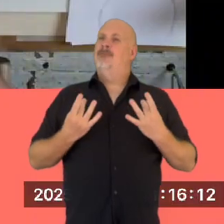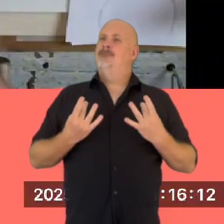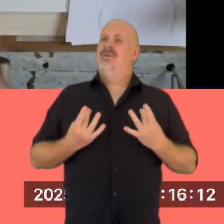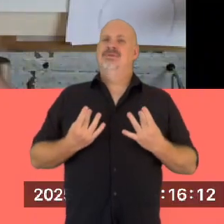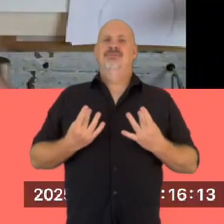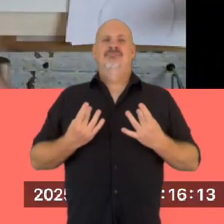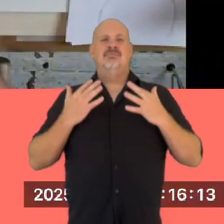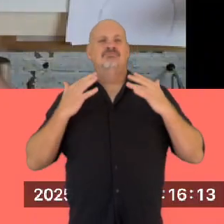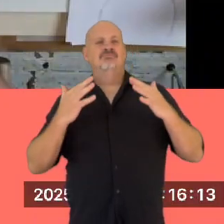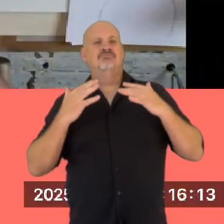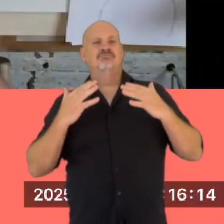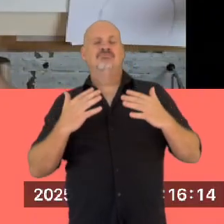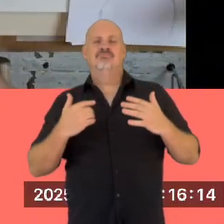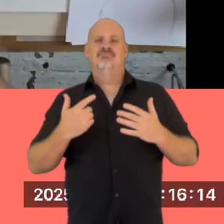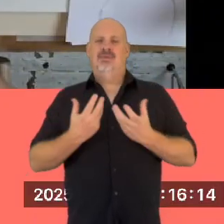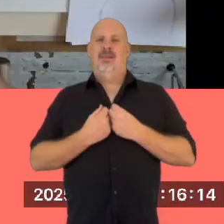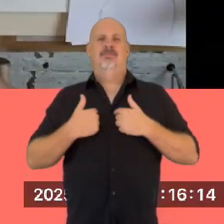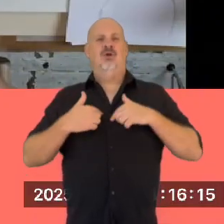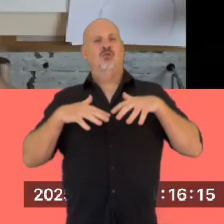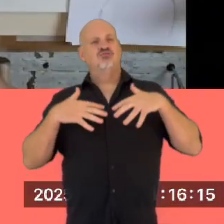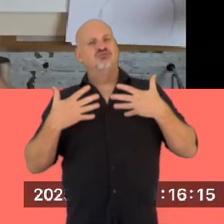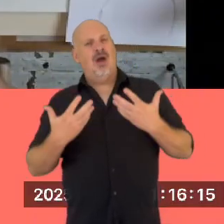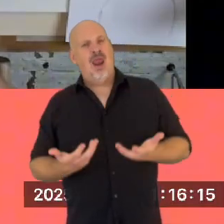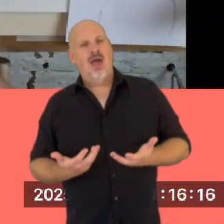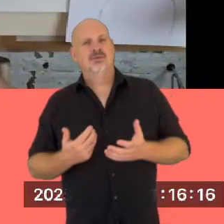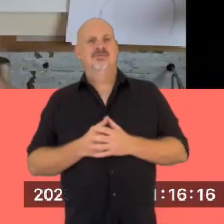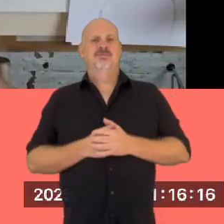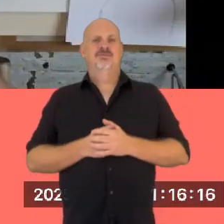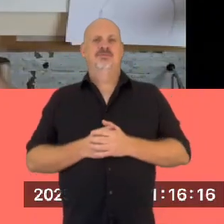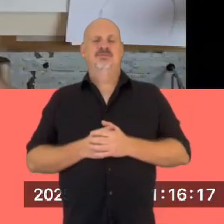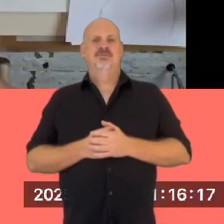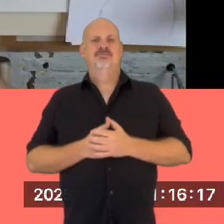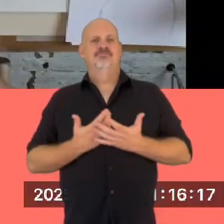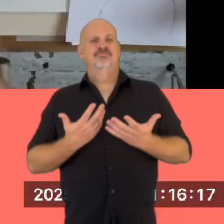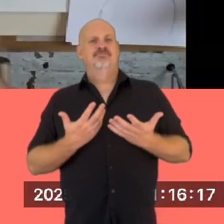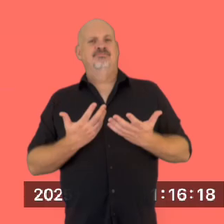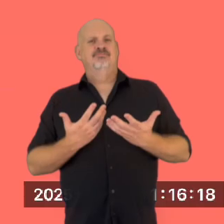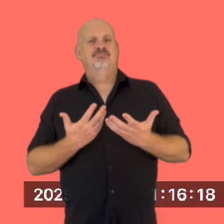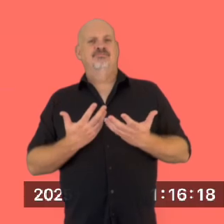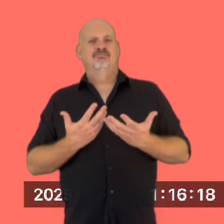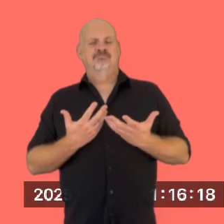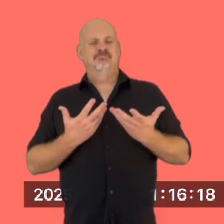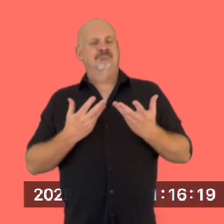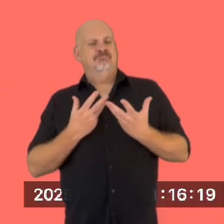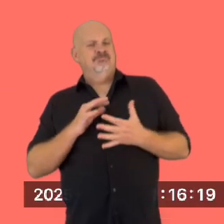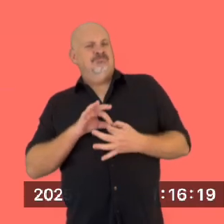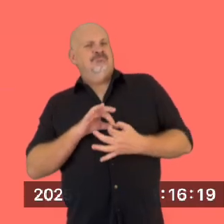kind of meditative and super nice to relax and get myself involved